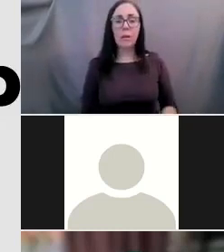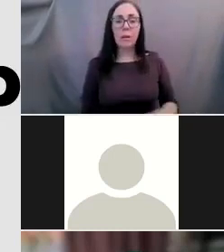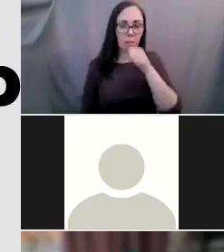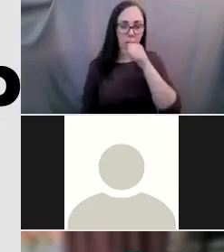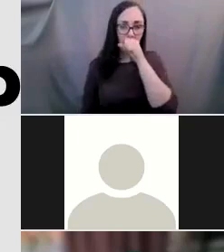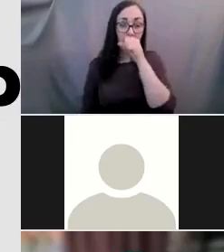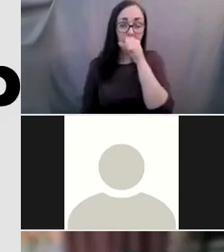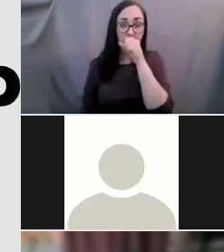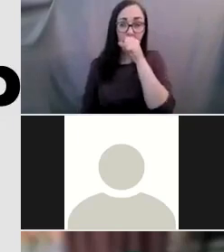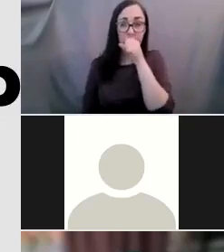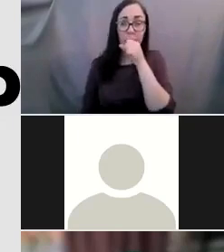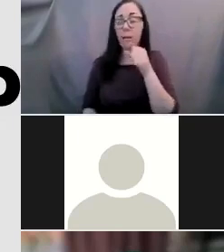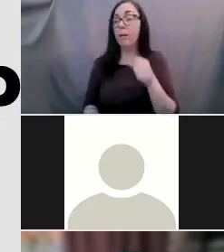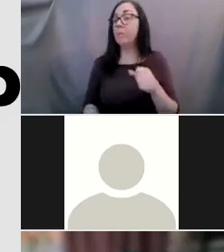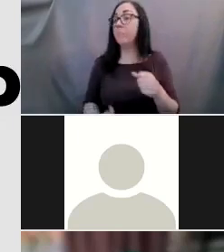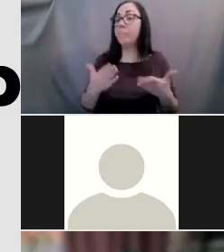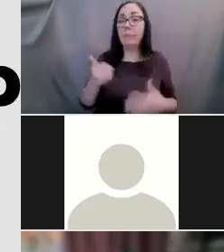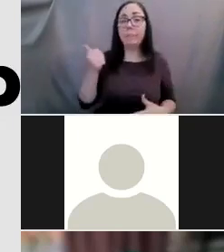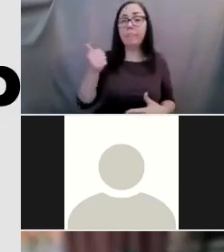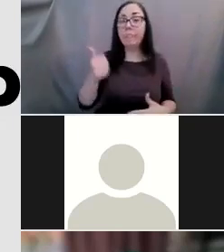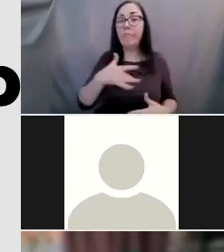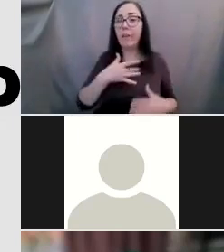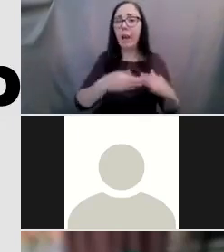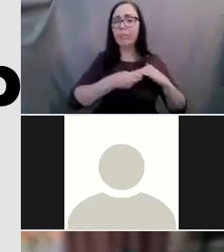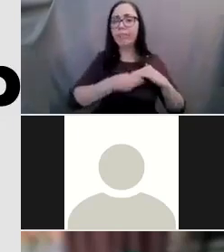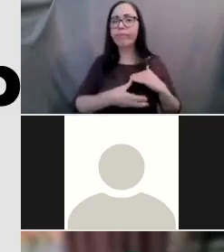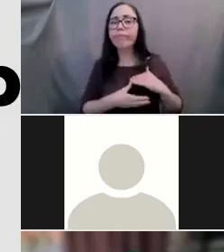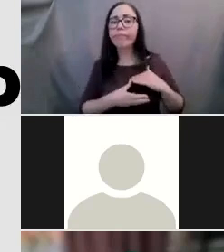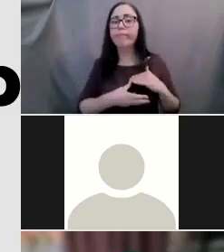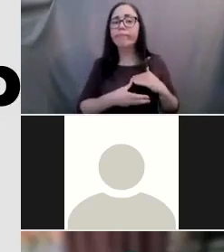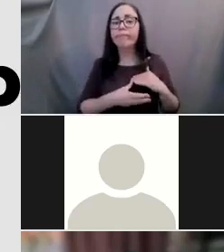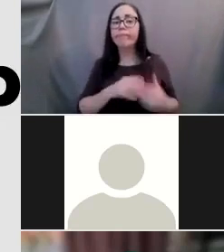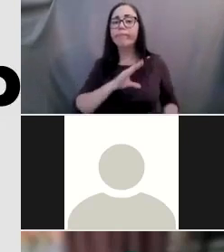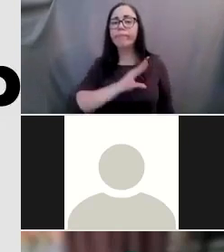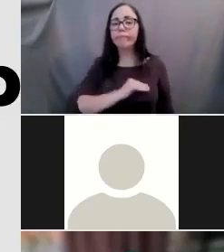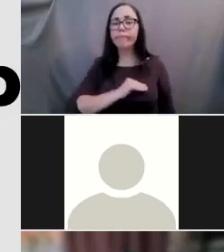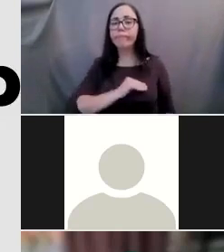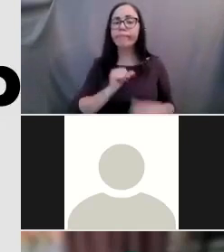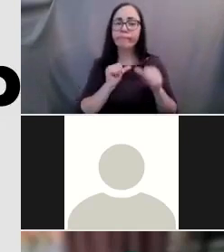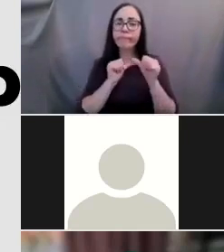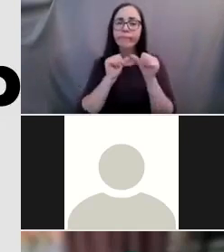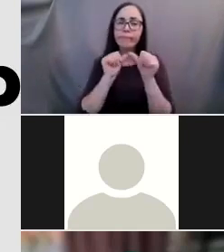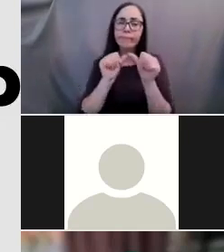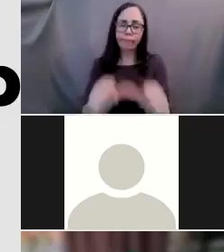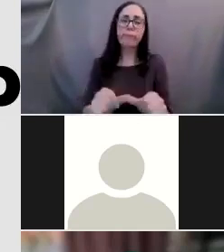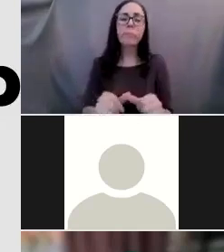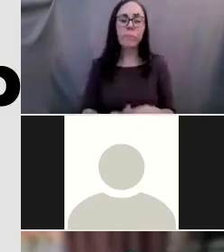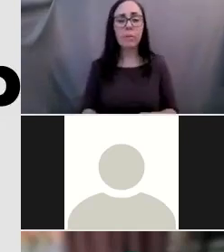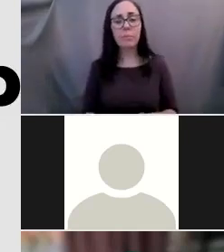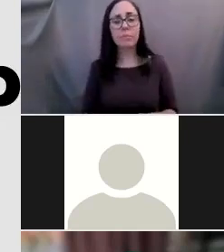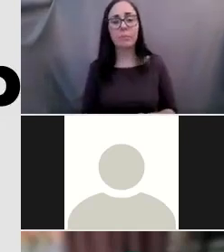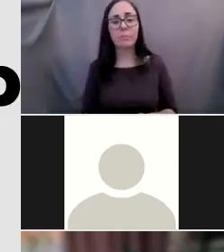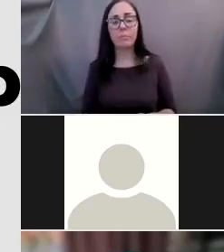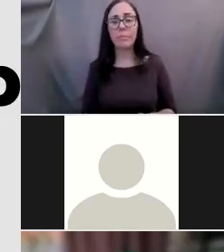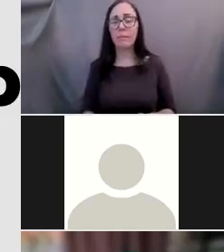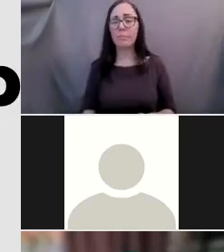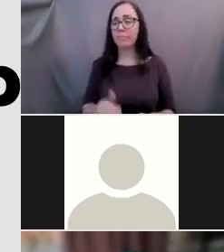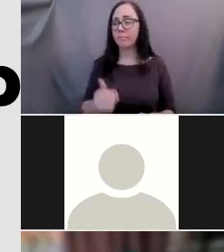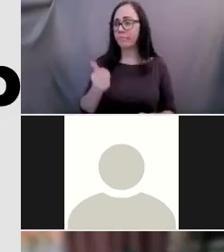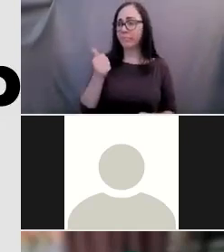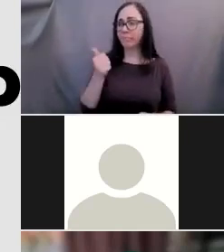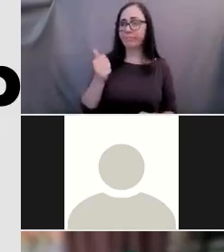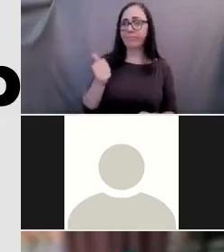They might have low self-esteem, maybe ongoing for a long time. They may have difficulty with sex